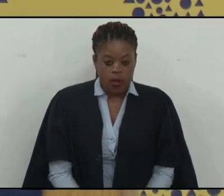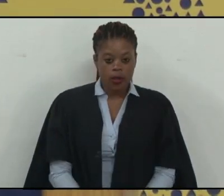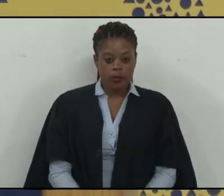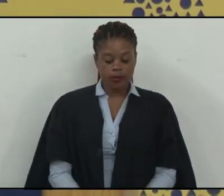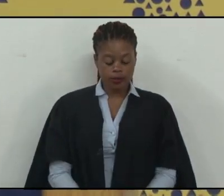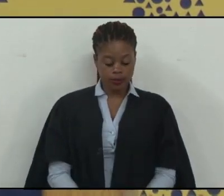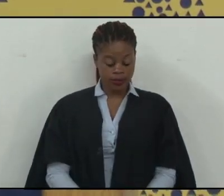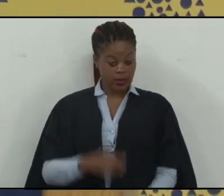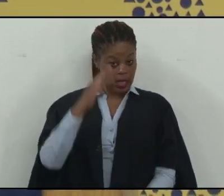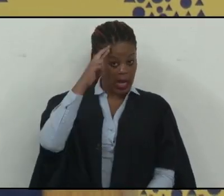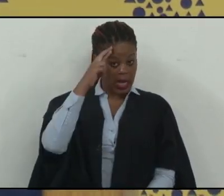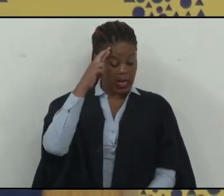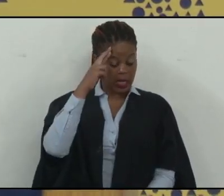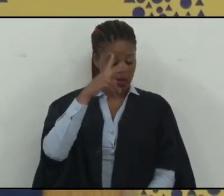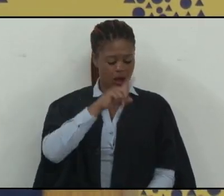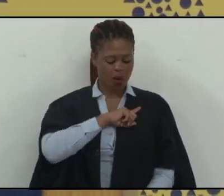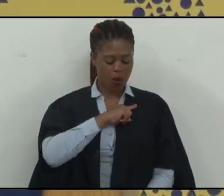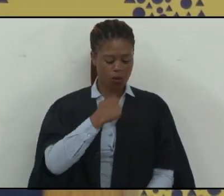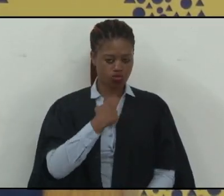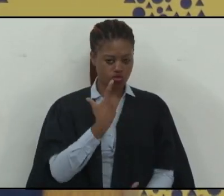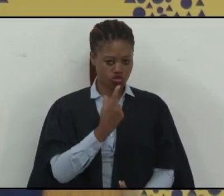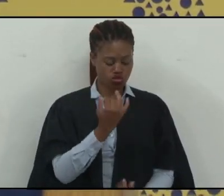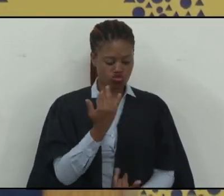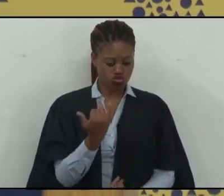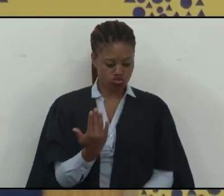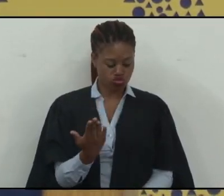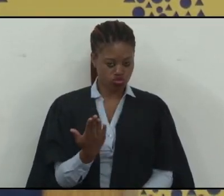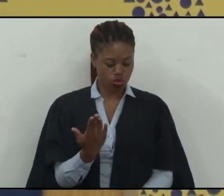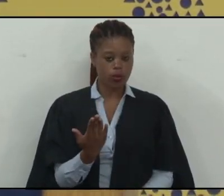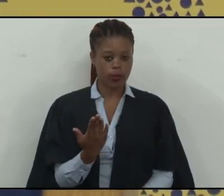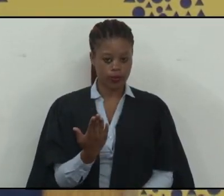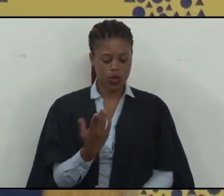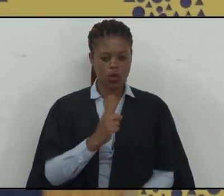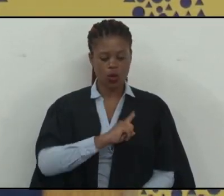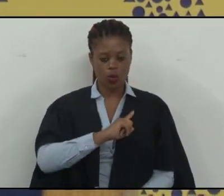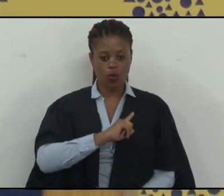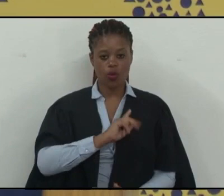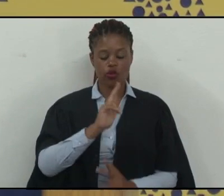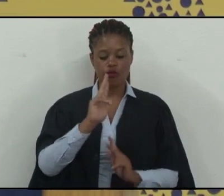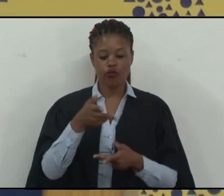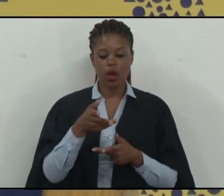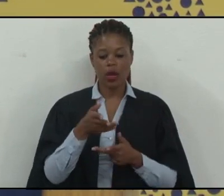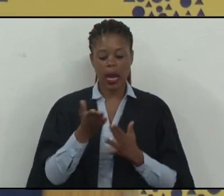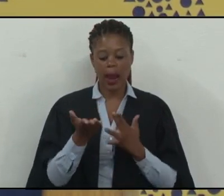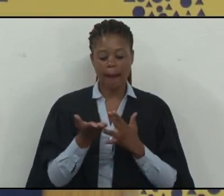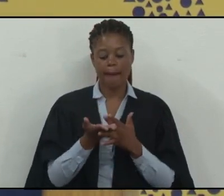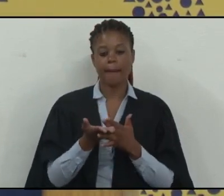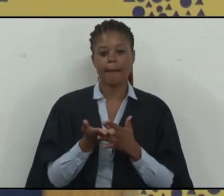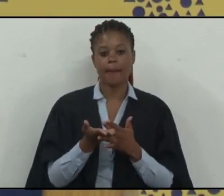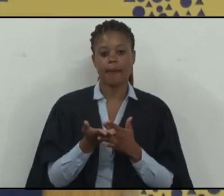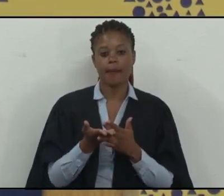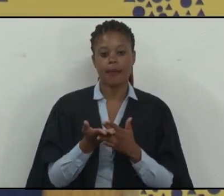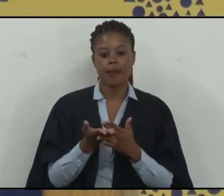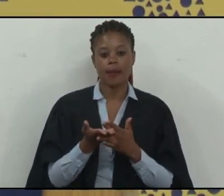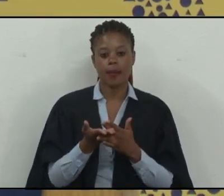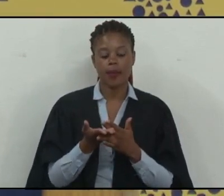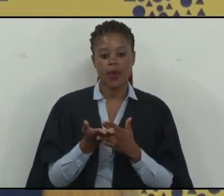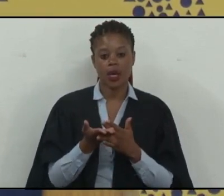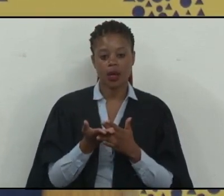The reason I did that now is because we don't want to break in